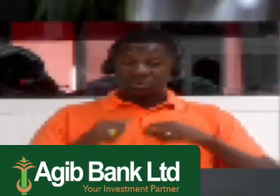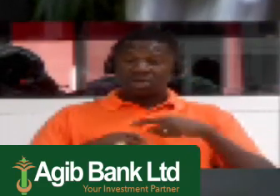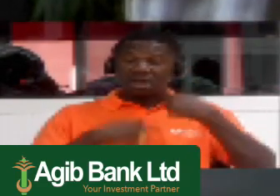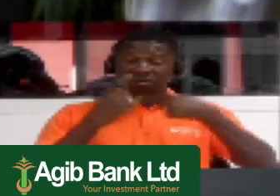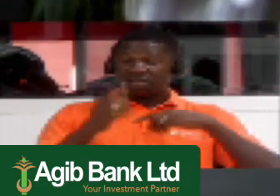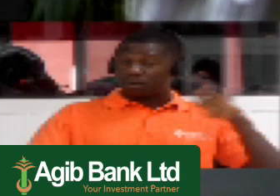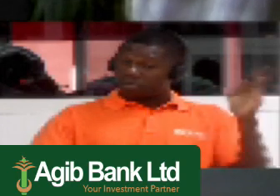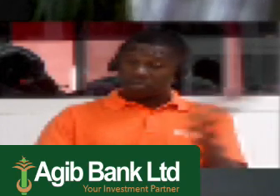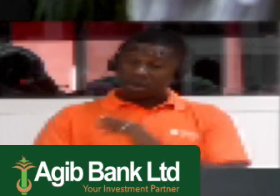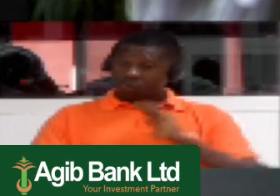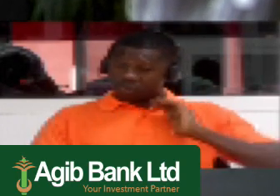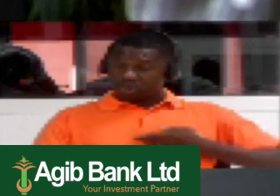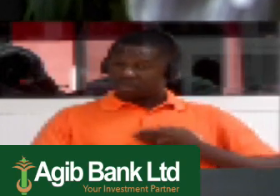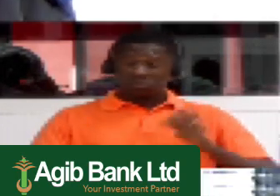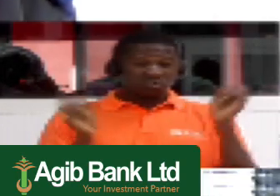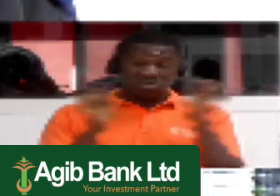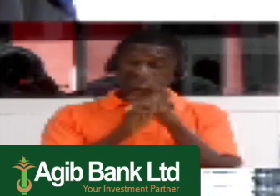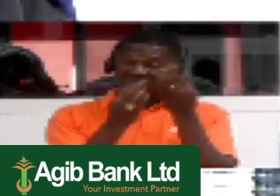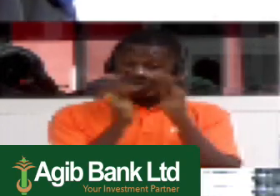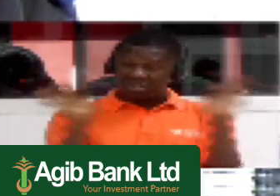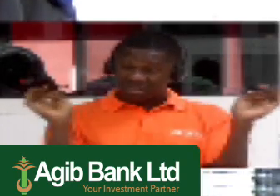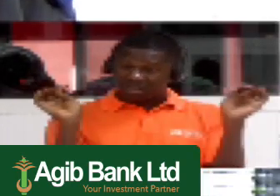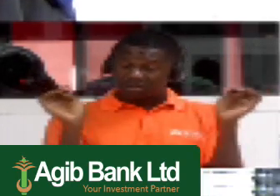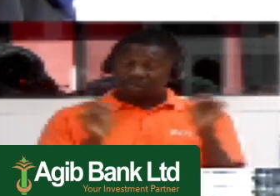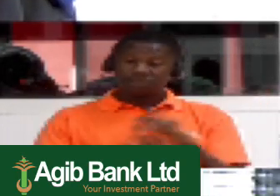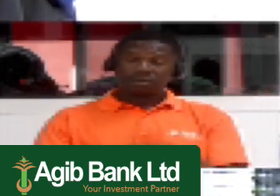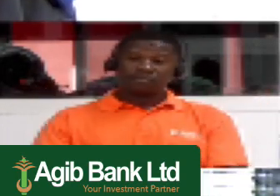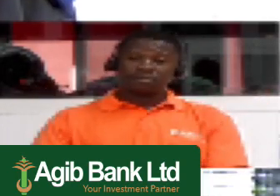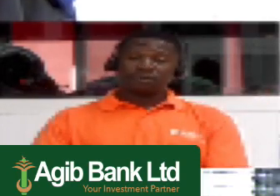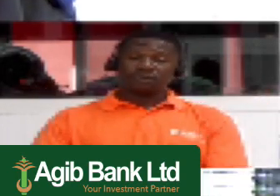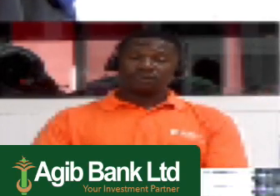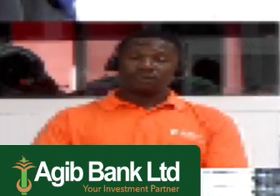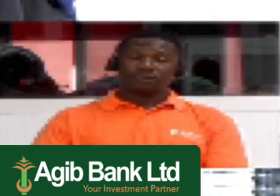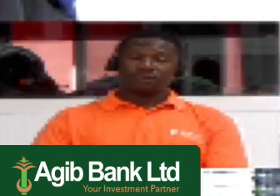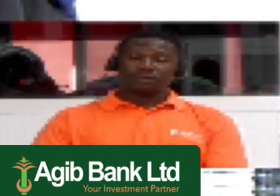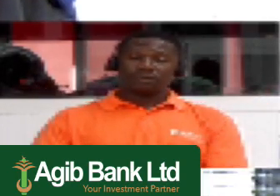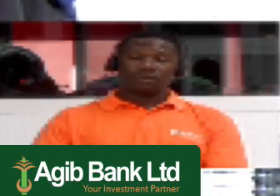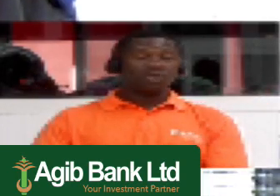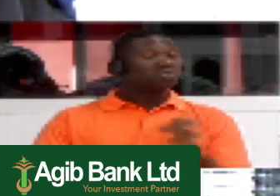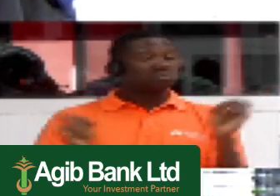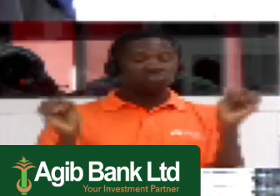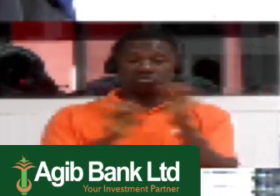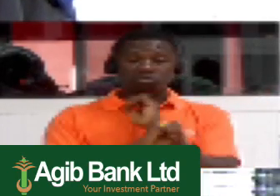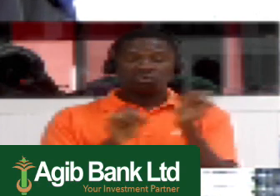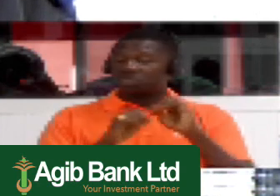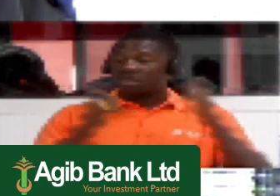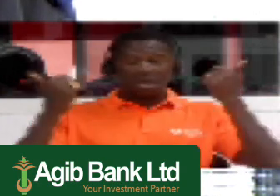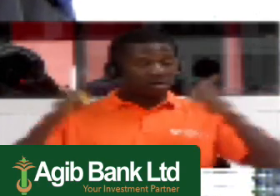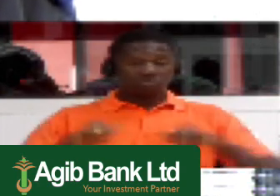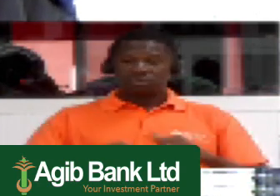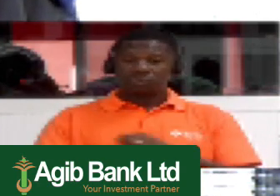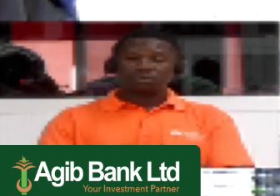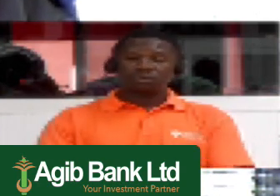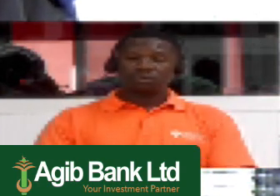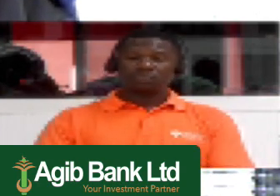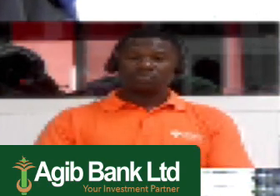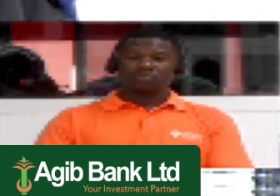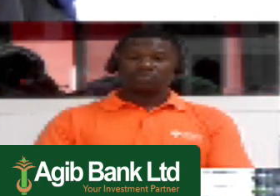Yenifoko, Kuokundi Manabo Akwoto. Nothing happened. Nothing at